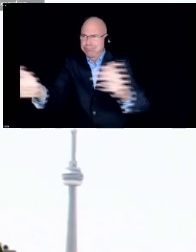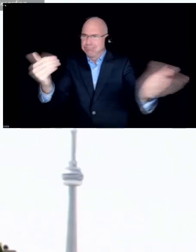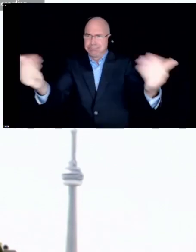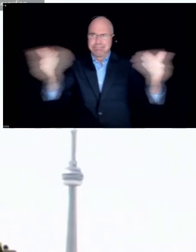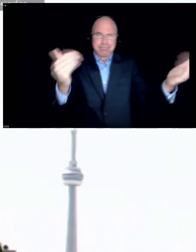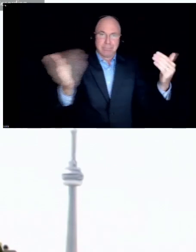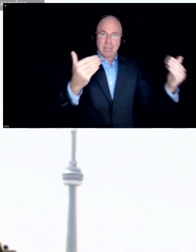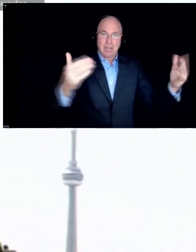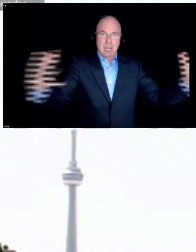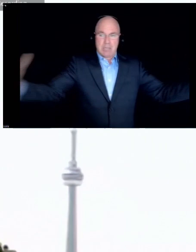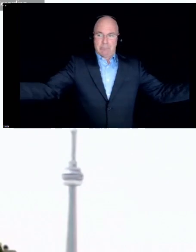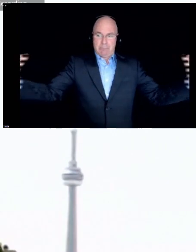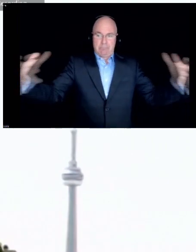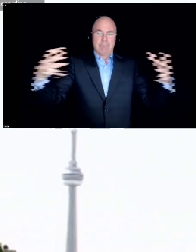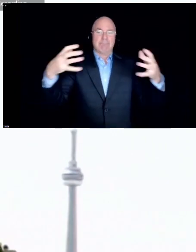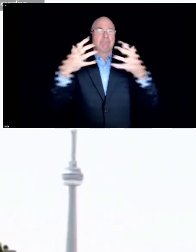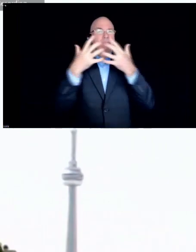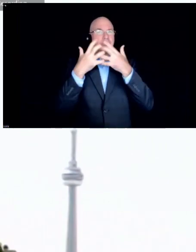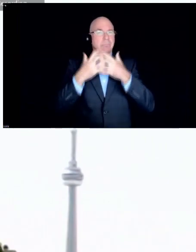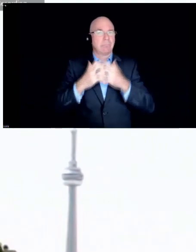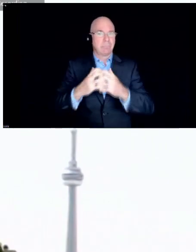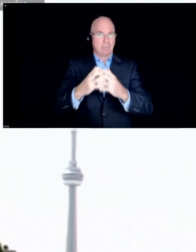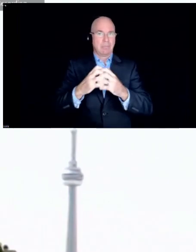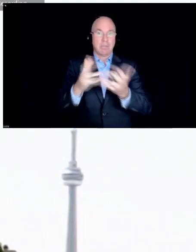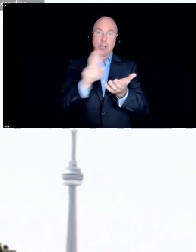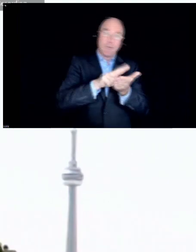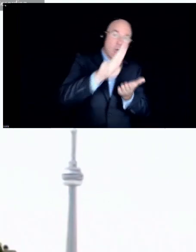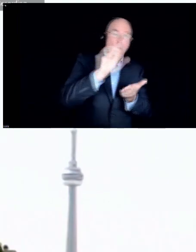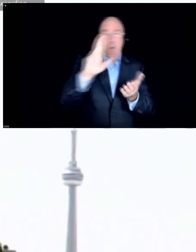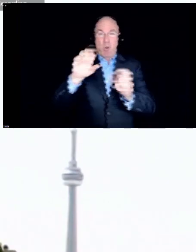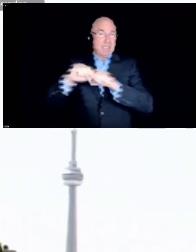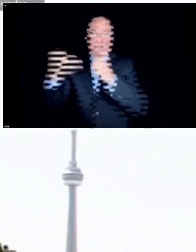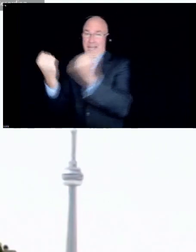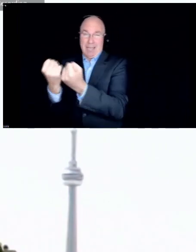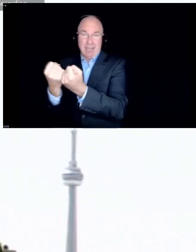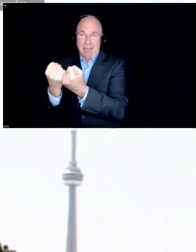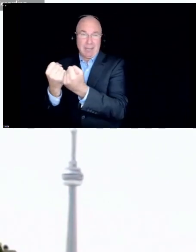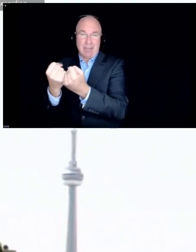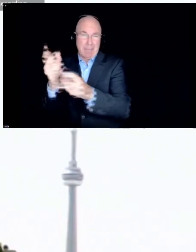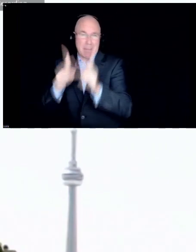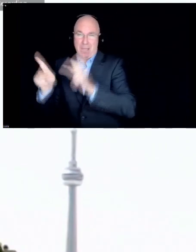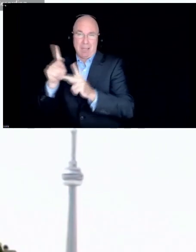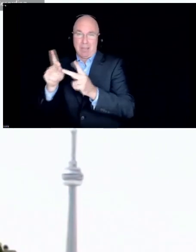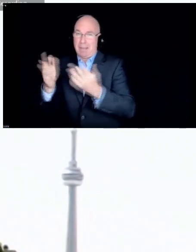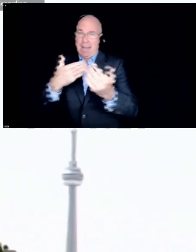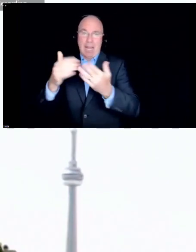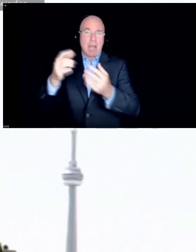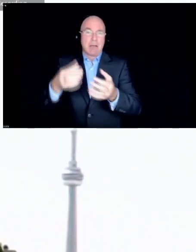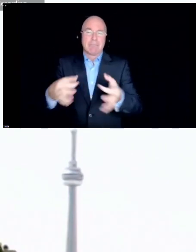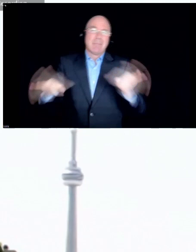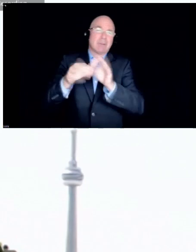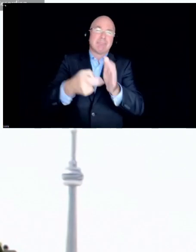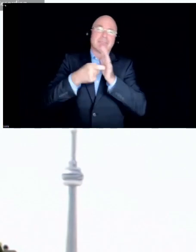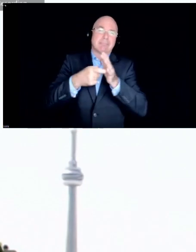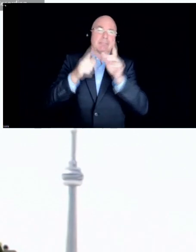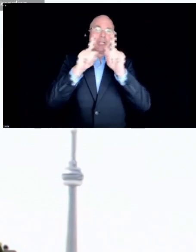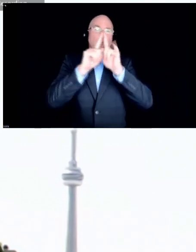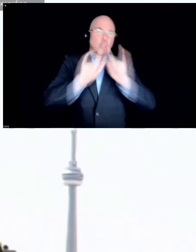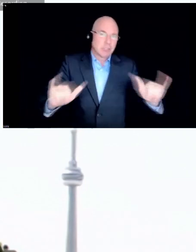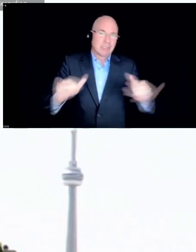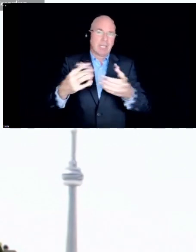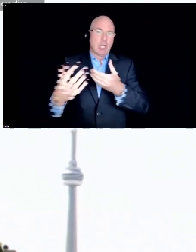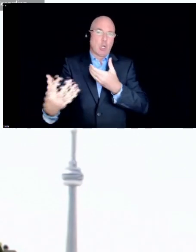achieving excellence as a university or a society depends upon diversity and inclusion.